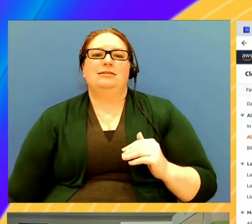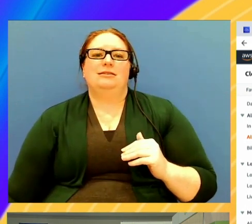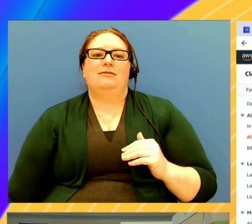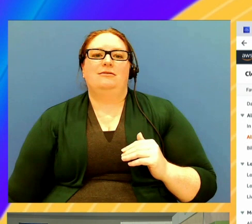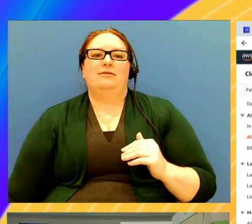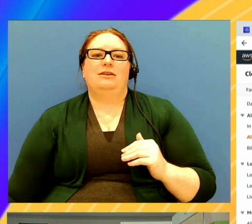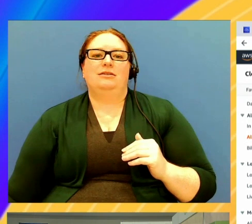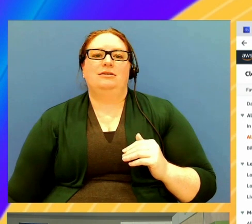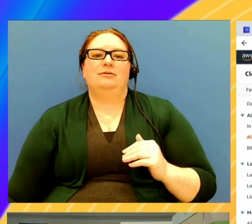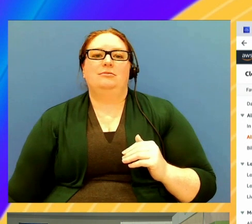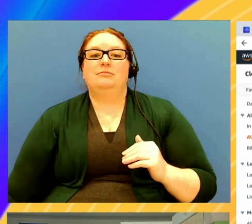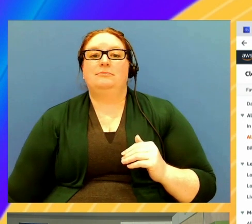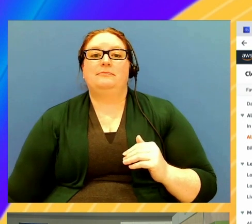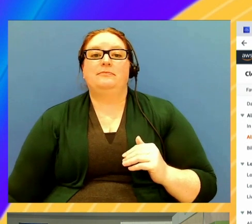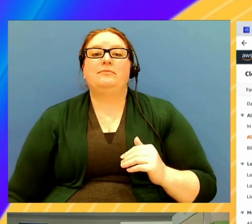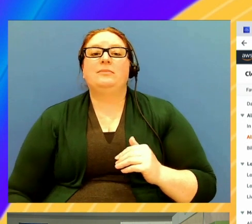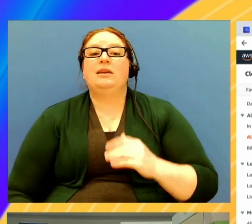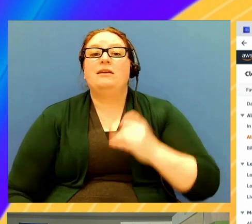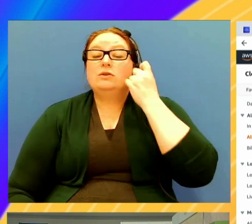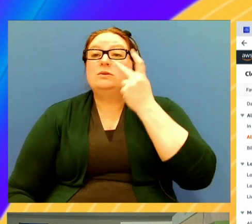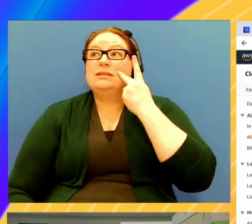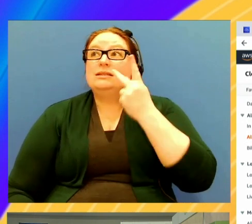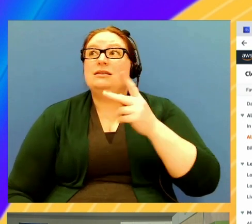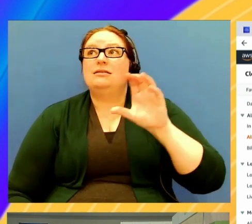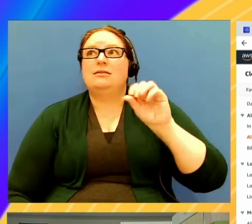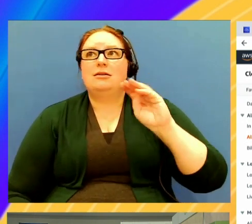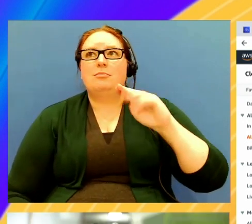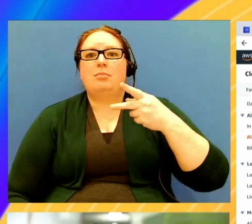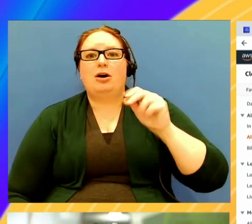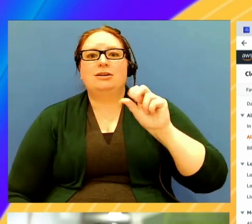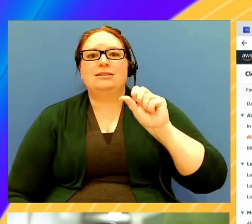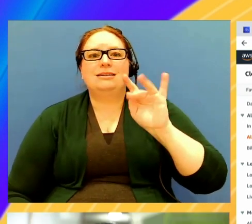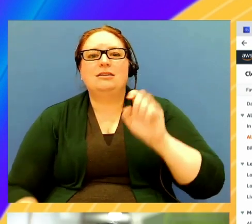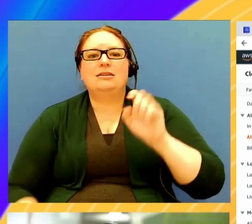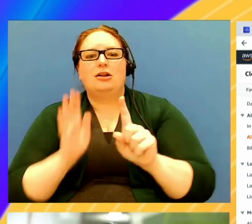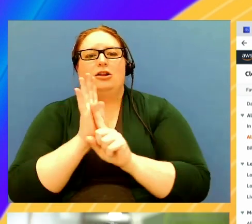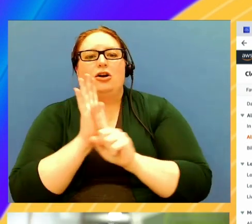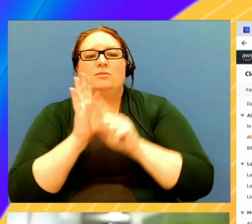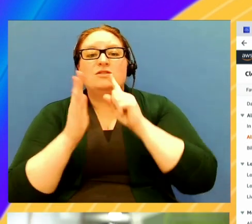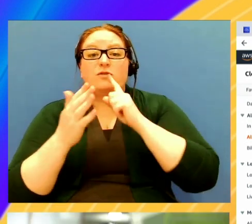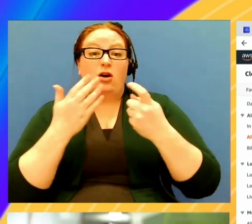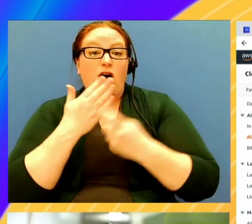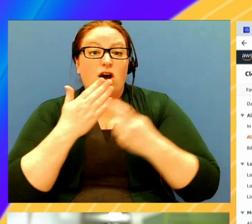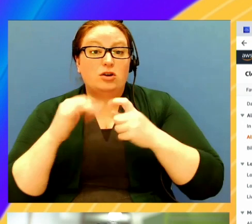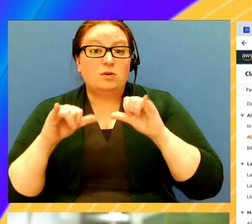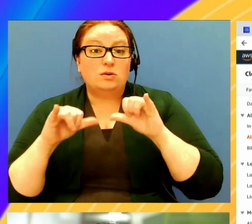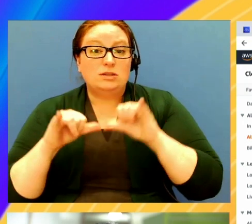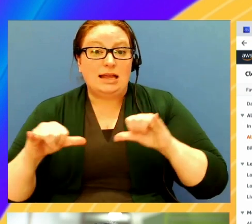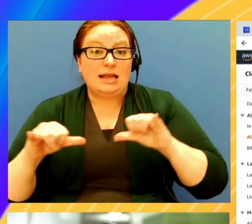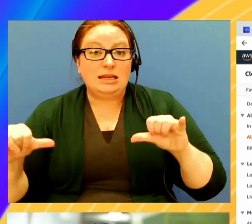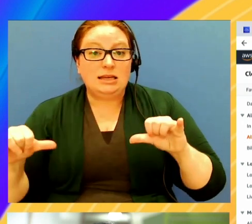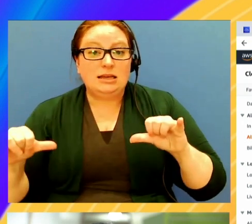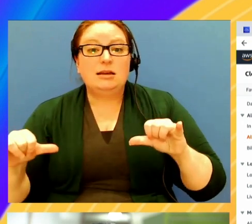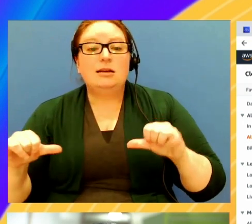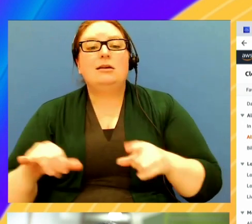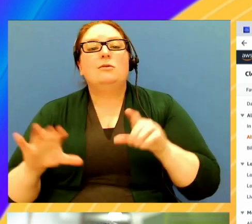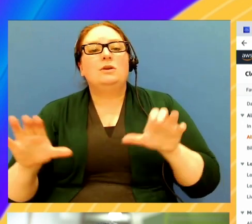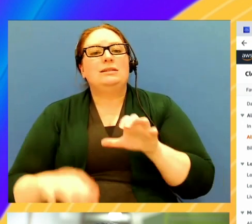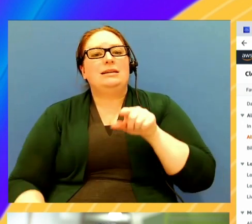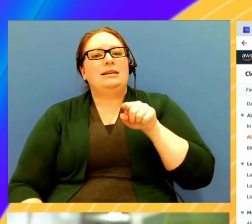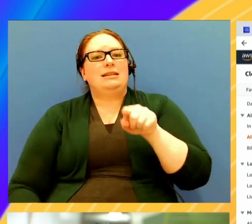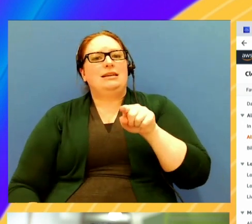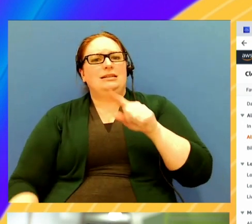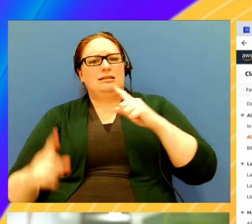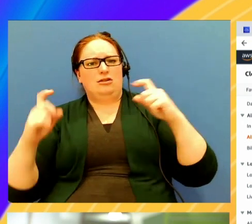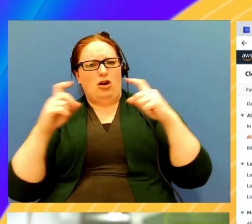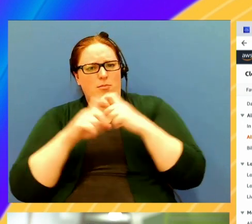alarms? Like we have seen this for auto scaling. Like many, we did this in a very complex way before,